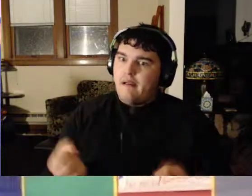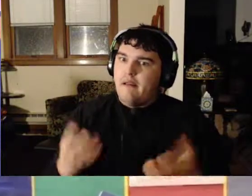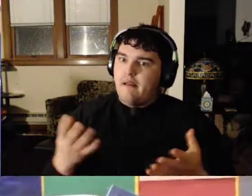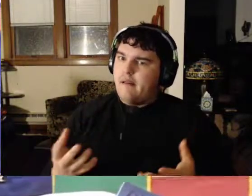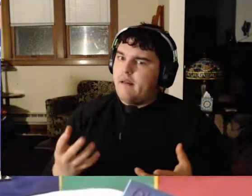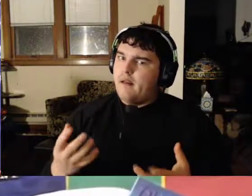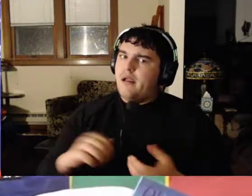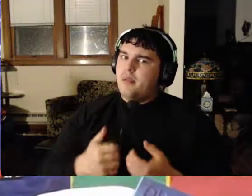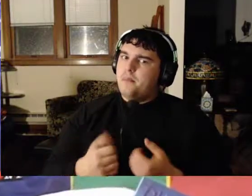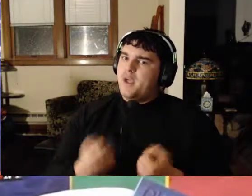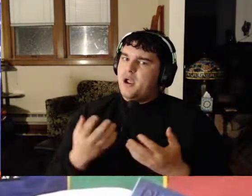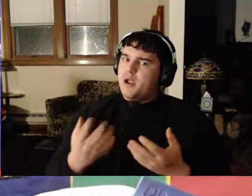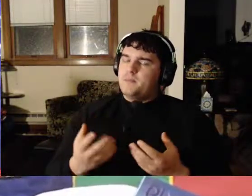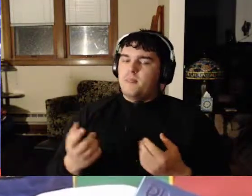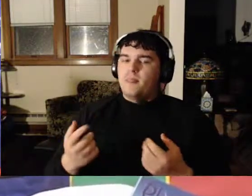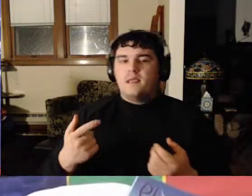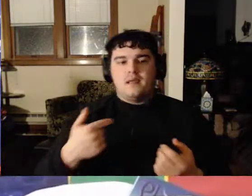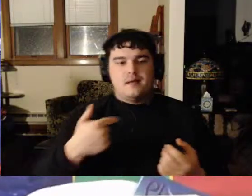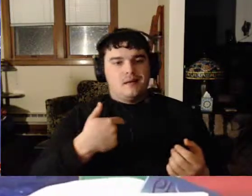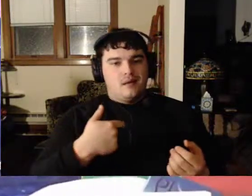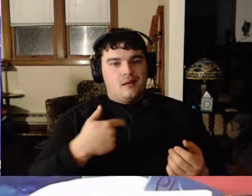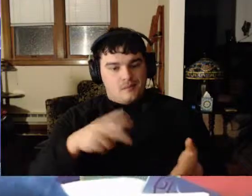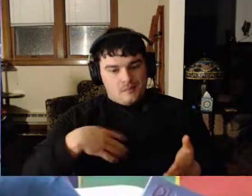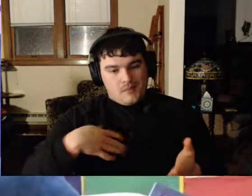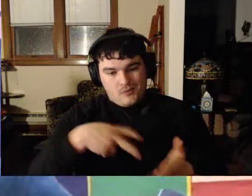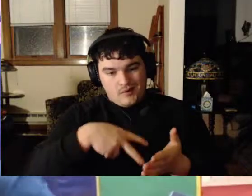What did I put?